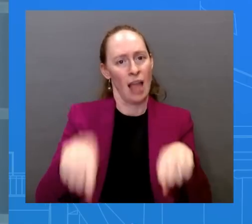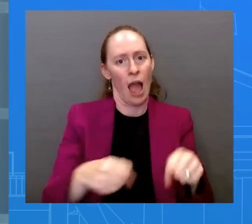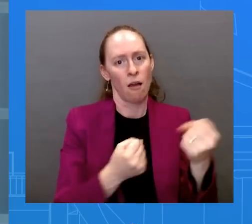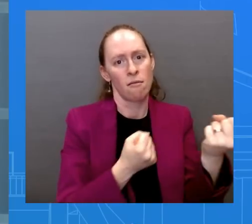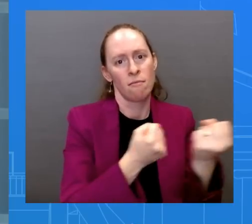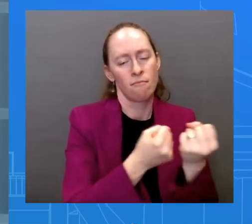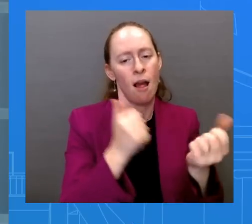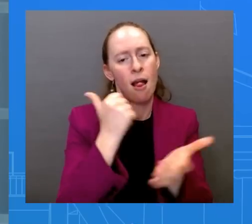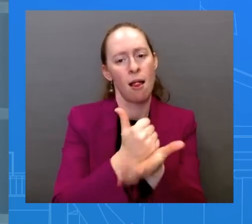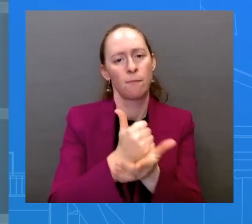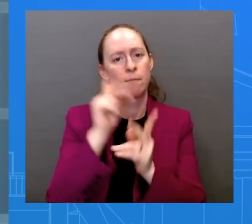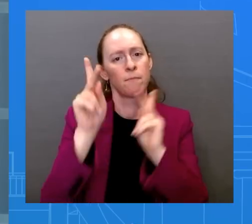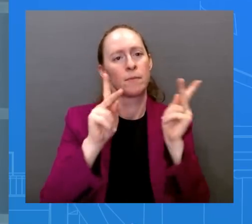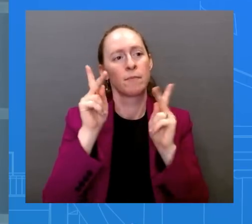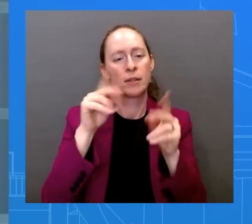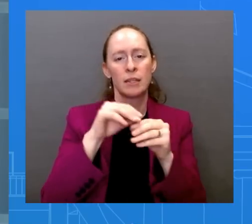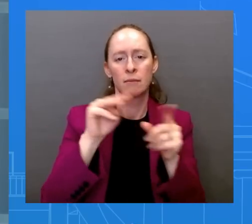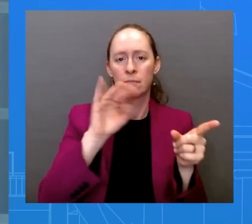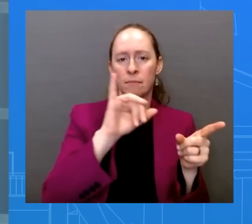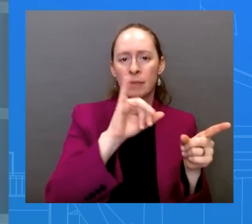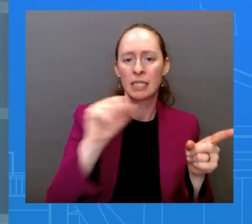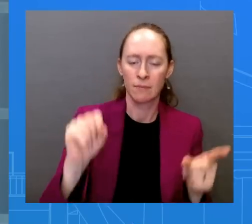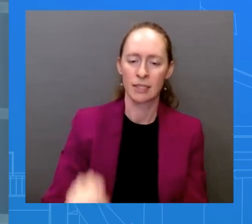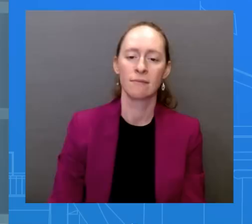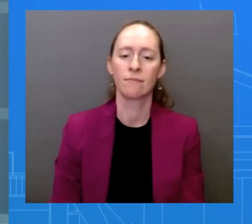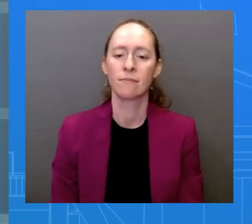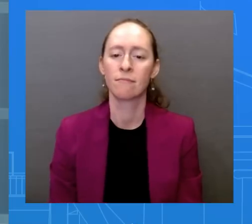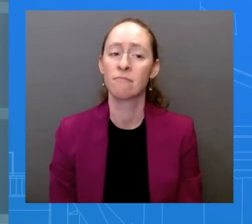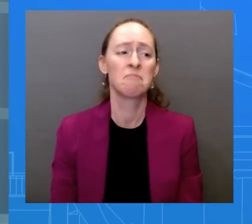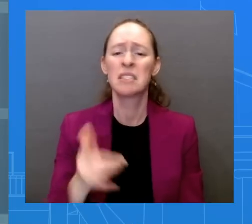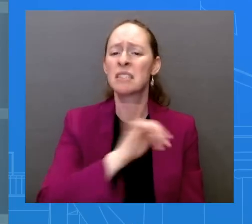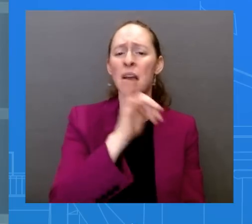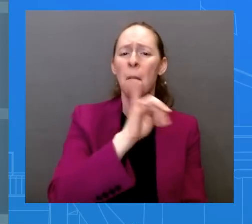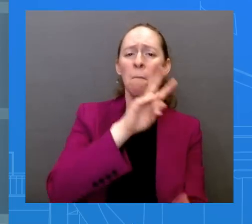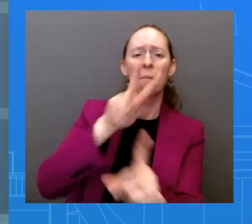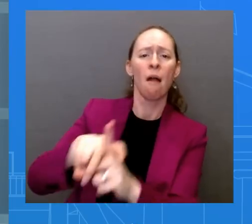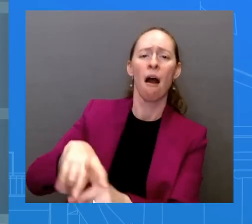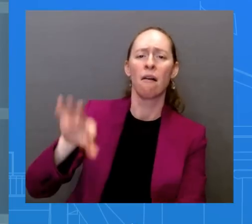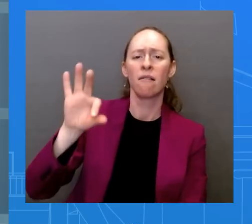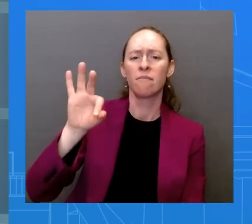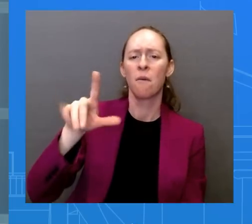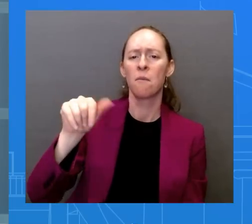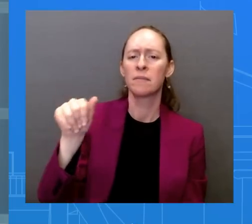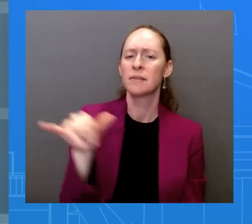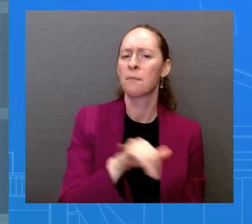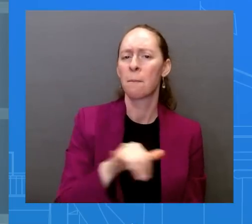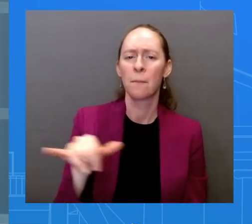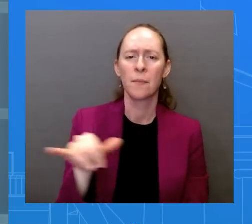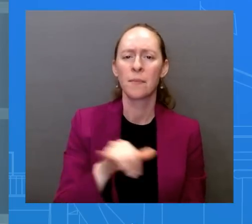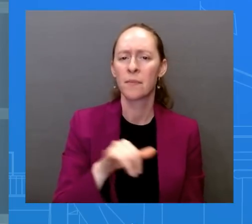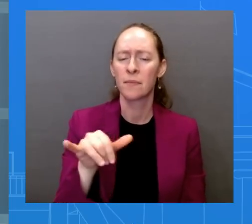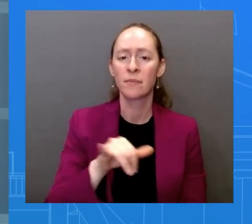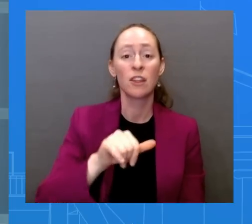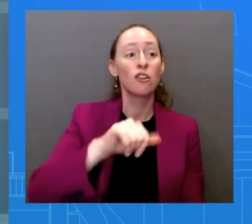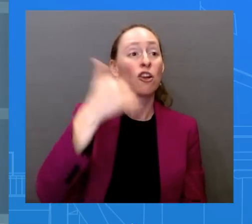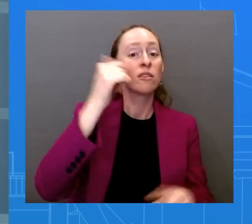is no difference here. We're going to do the same in Florida as we've done in other states. As I mentioned,